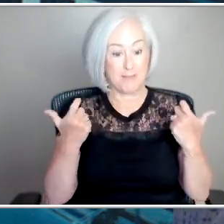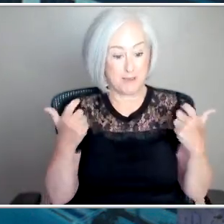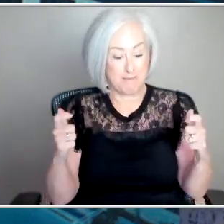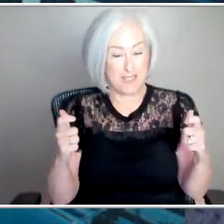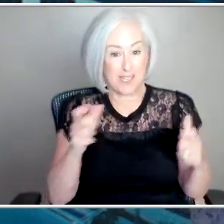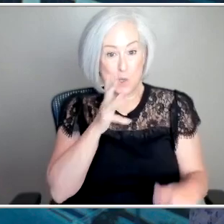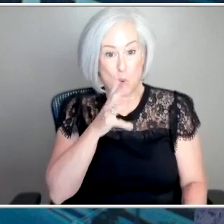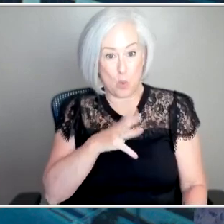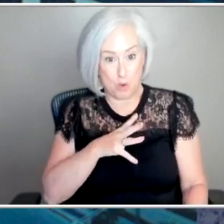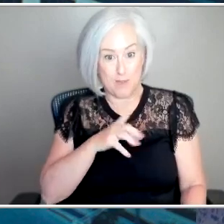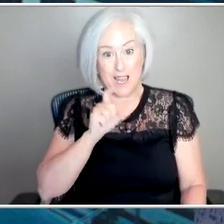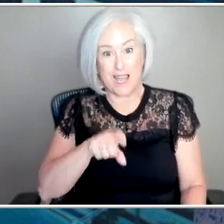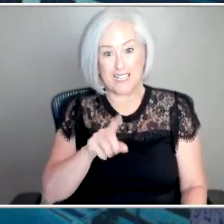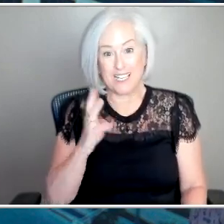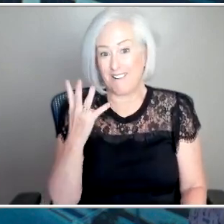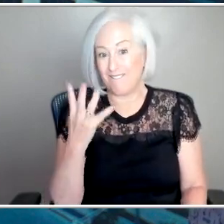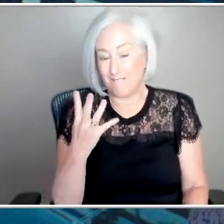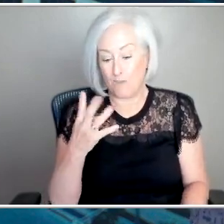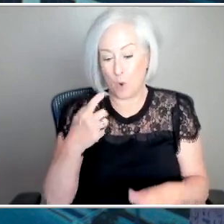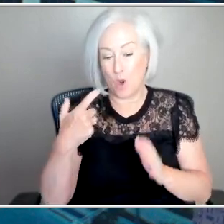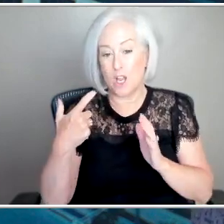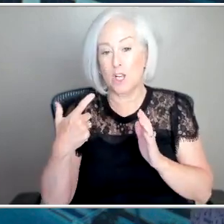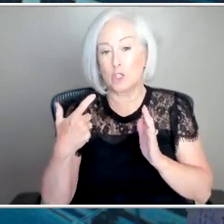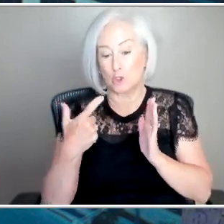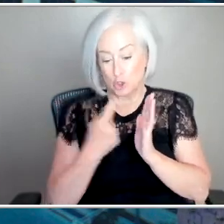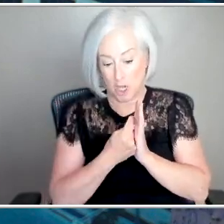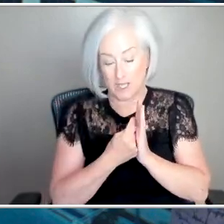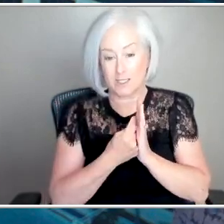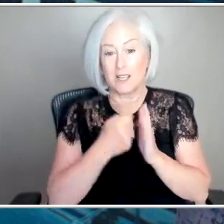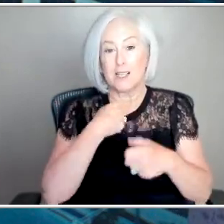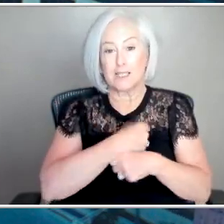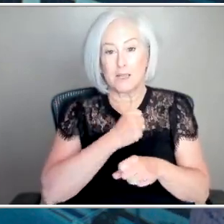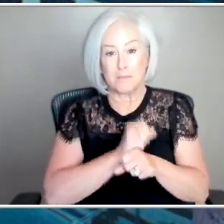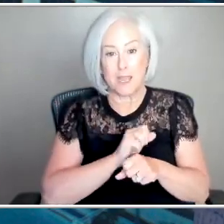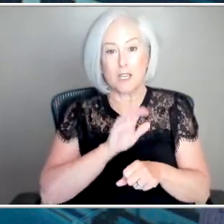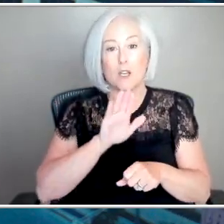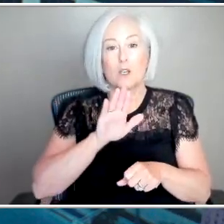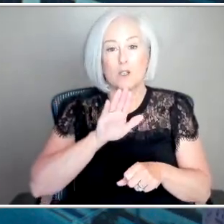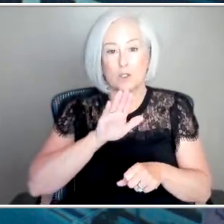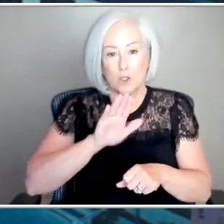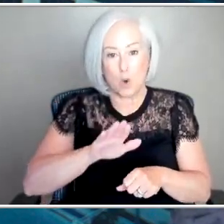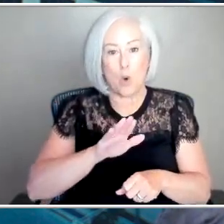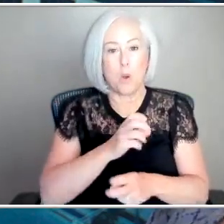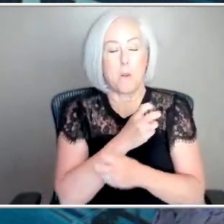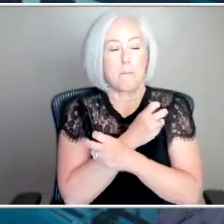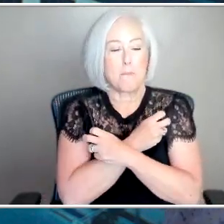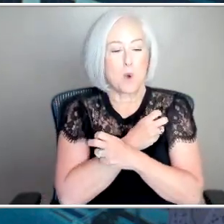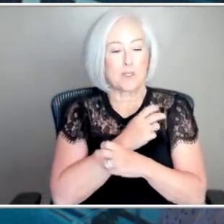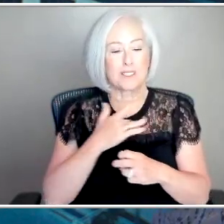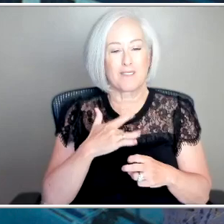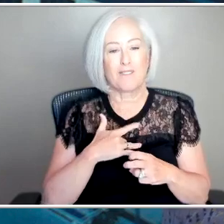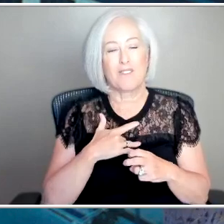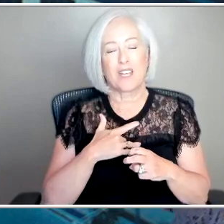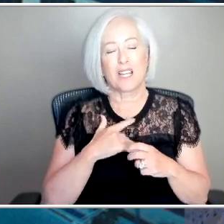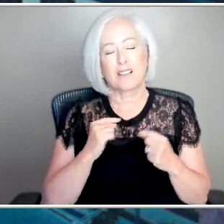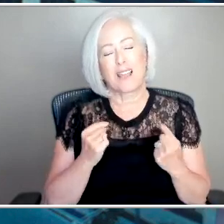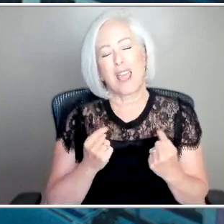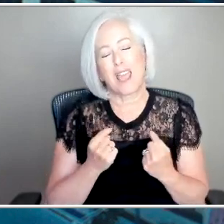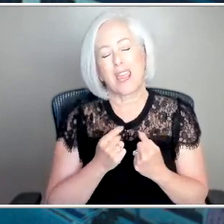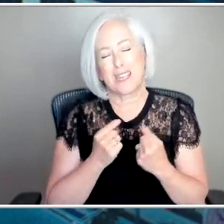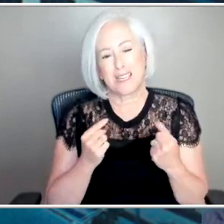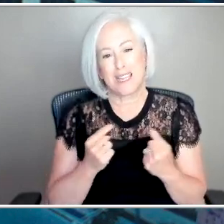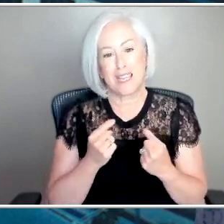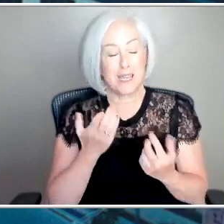But those make your bones, you're kind of achy. So maybe for other people it wouldn't be so bad,